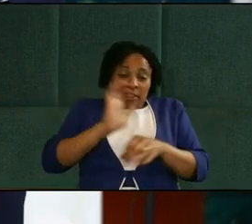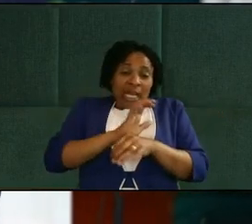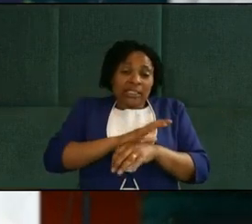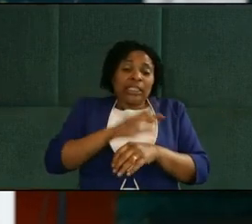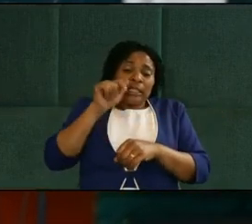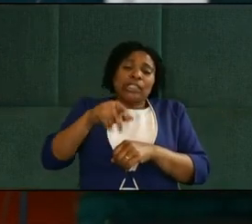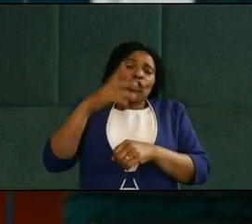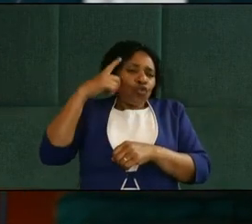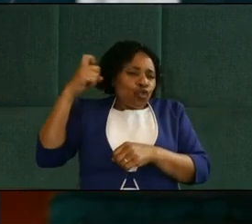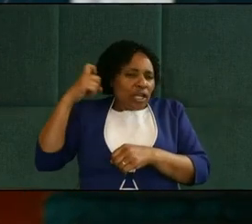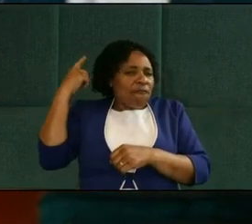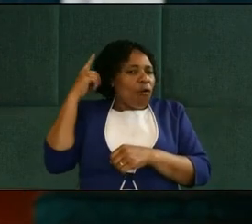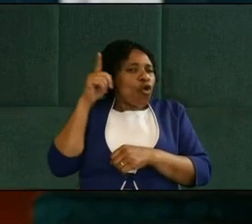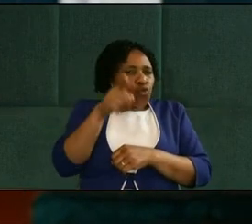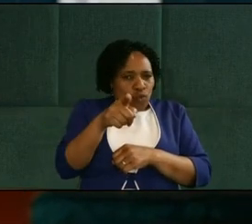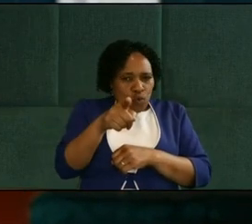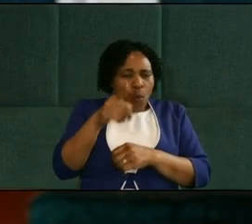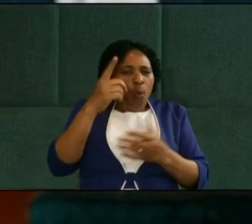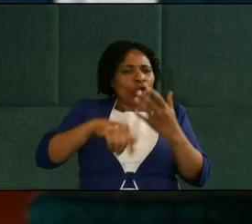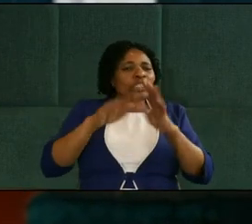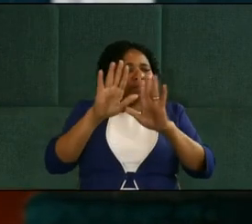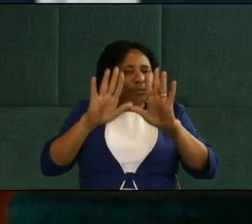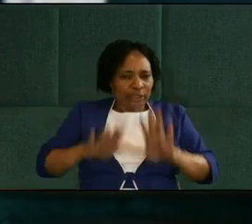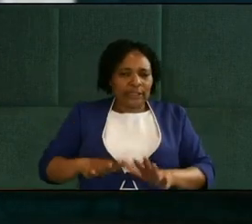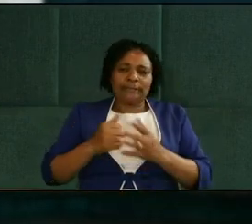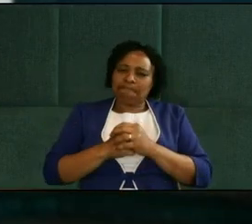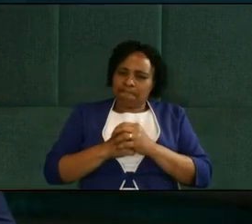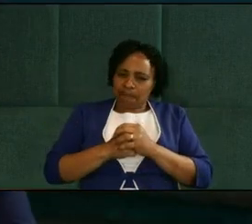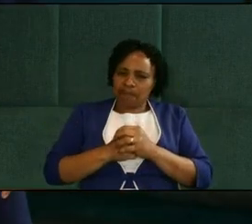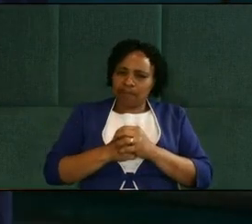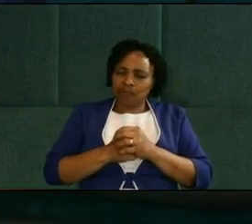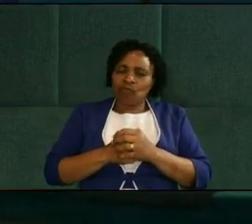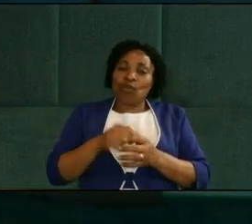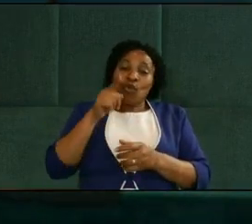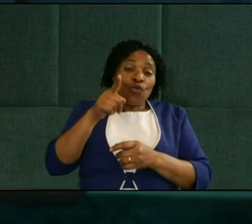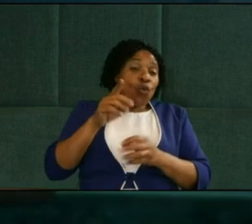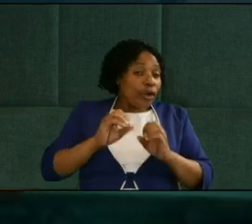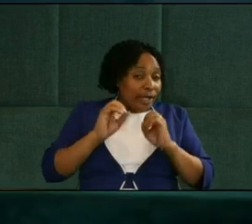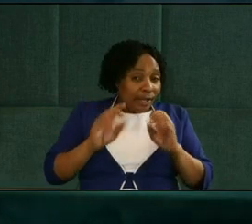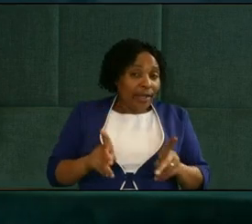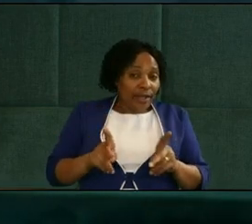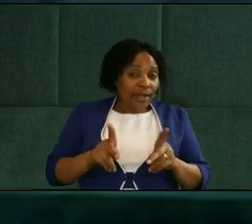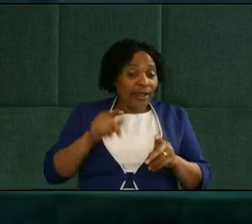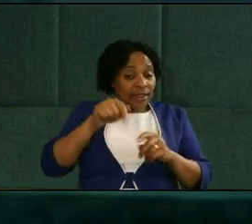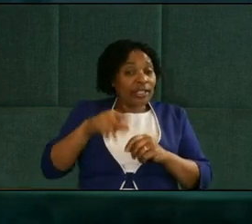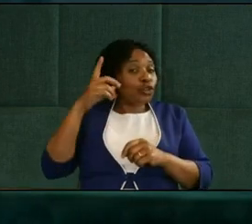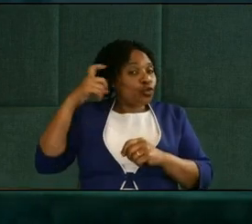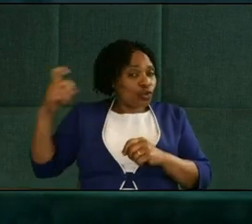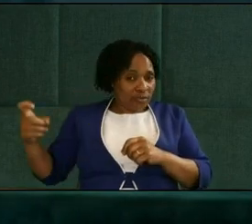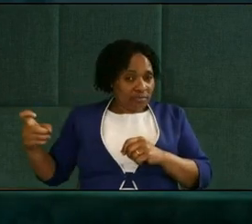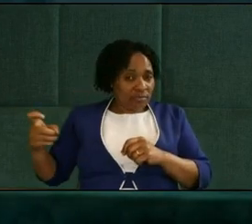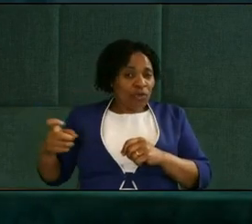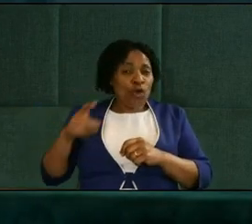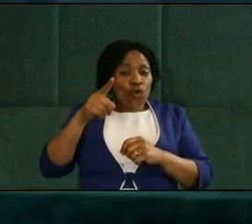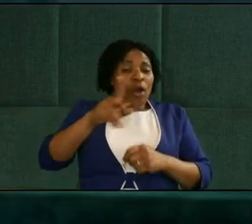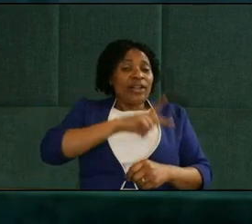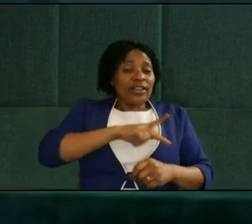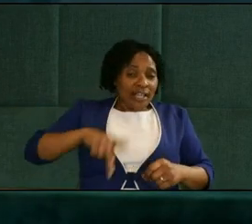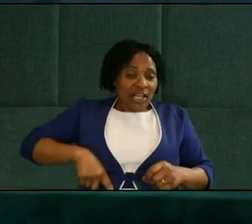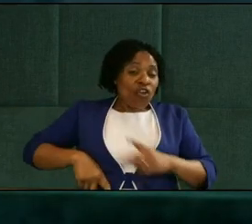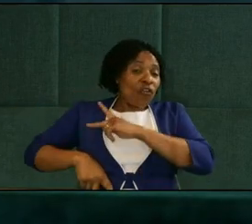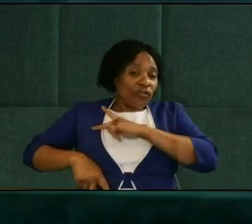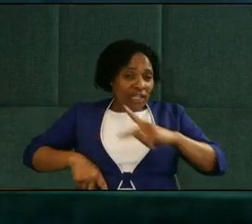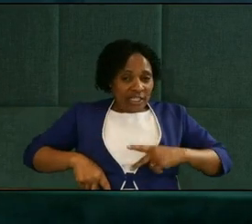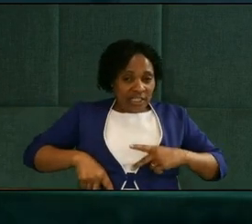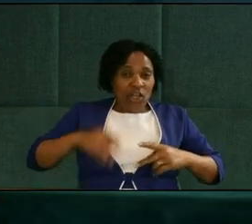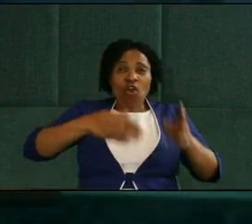is for you. What is relevance? Here's it. You, O King, this is the interpretation. You are the King of Kings, for